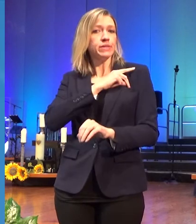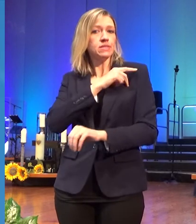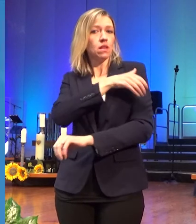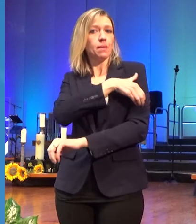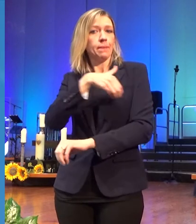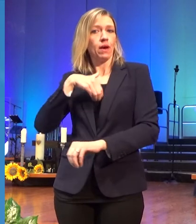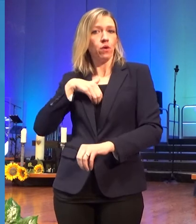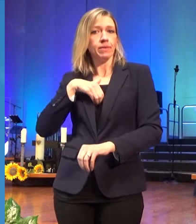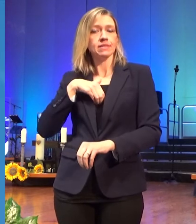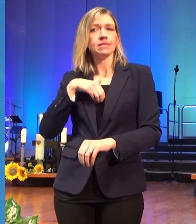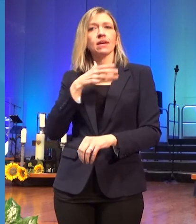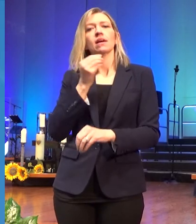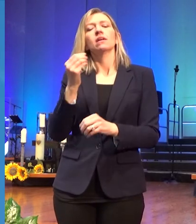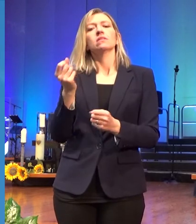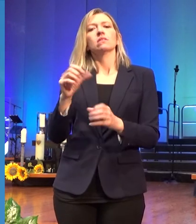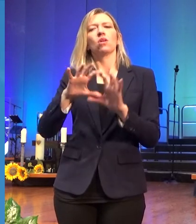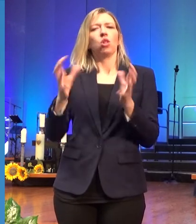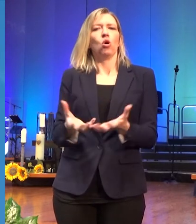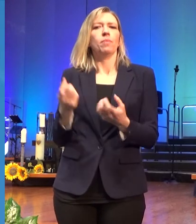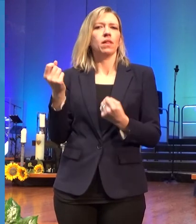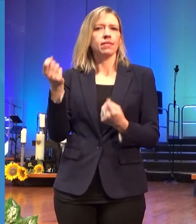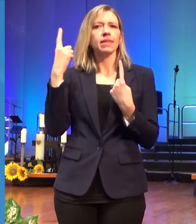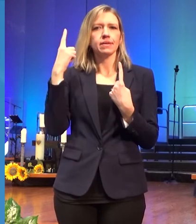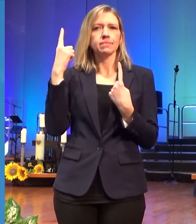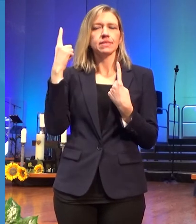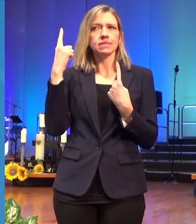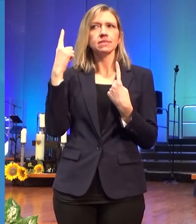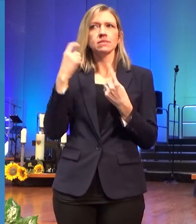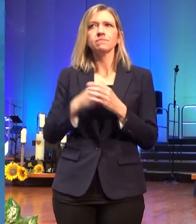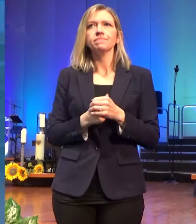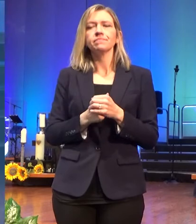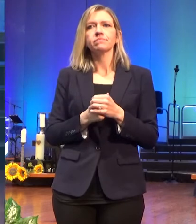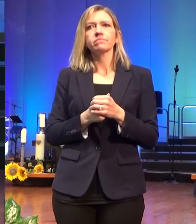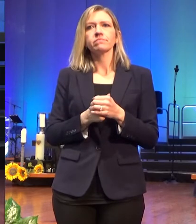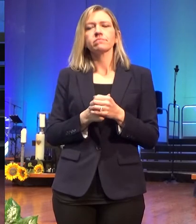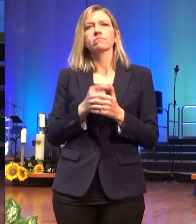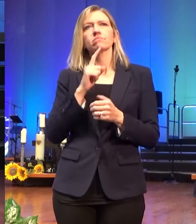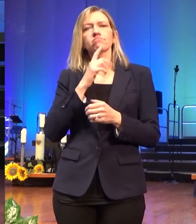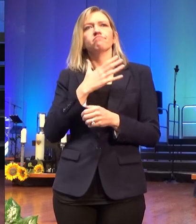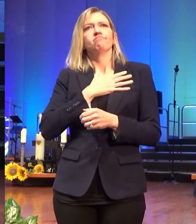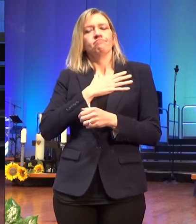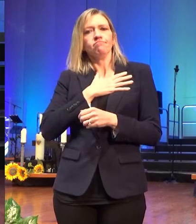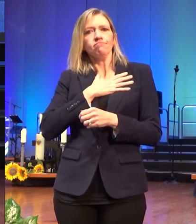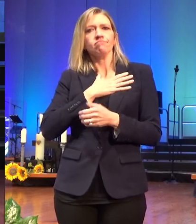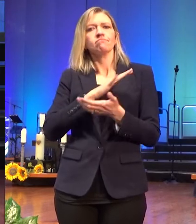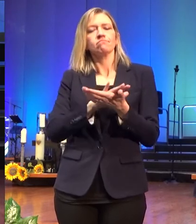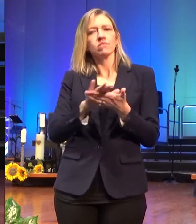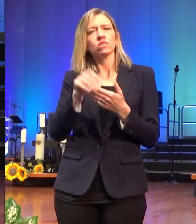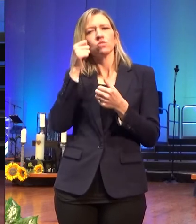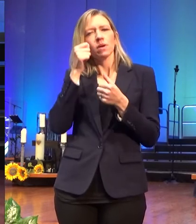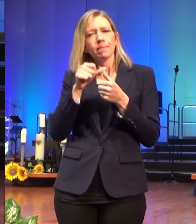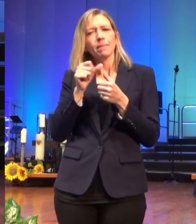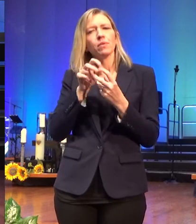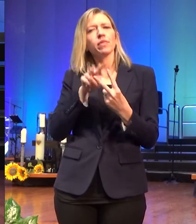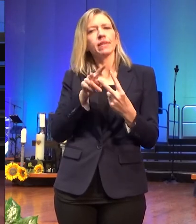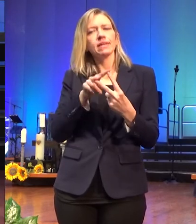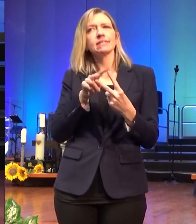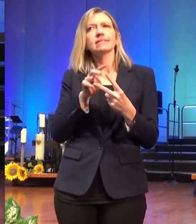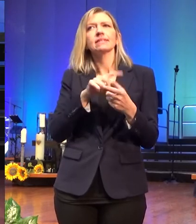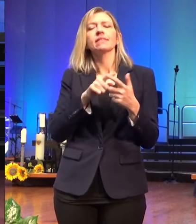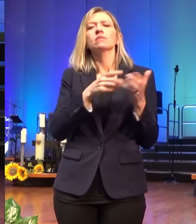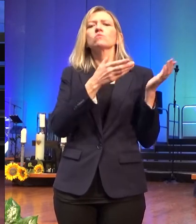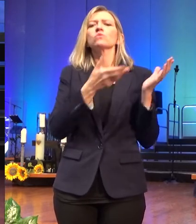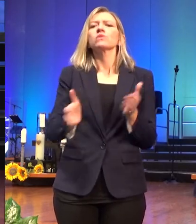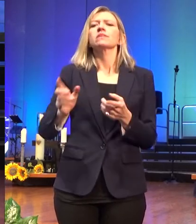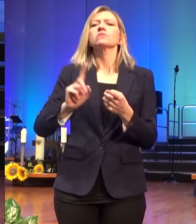personal empowerment and global enlightenment. What a joy it is to remember these things and to take them now